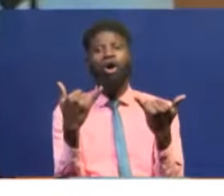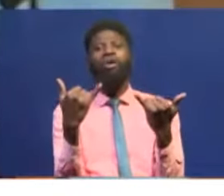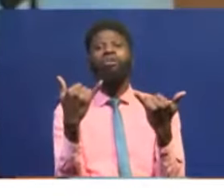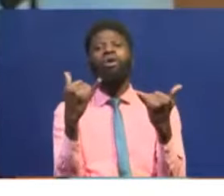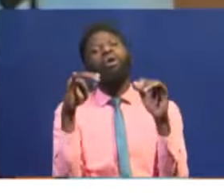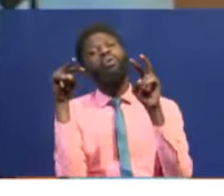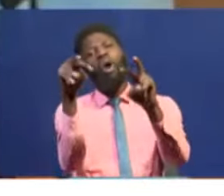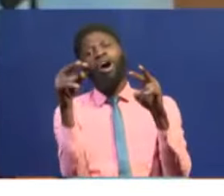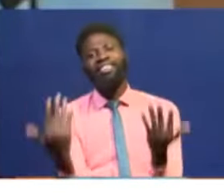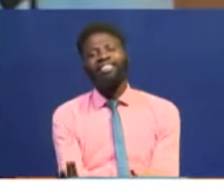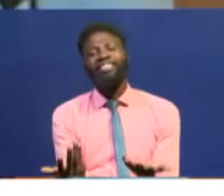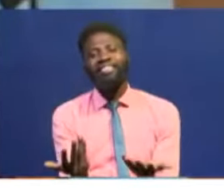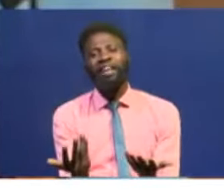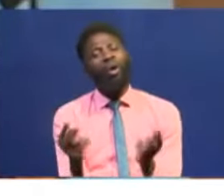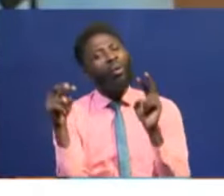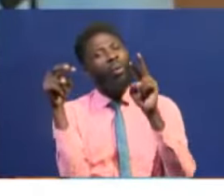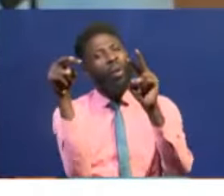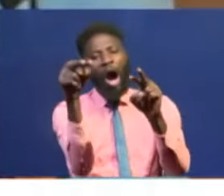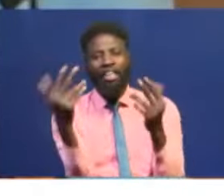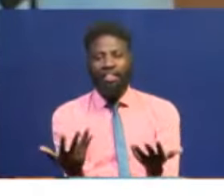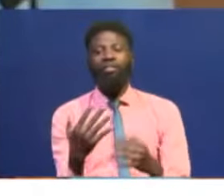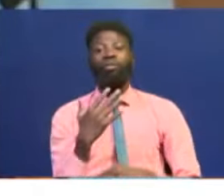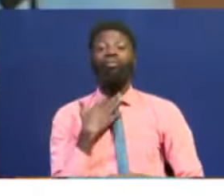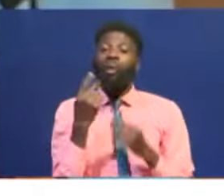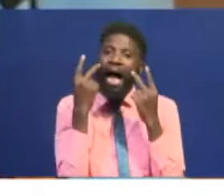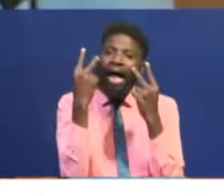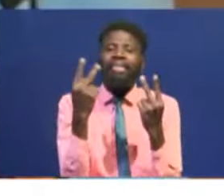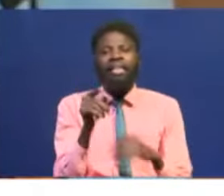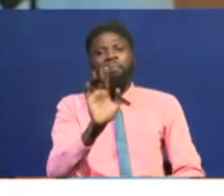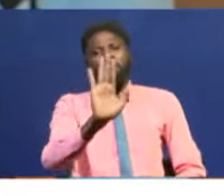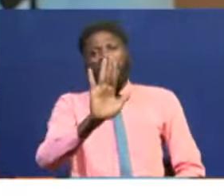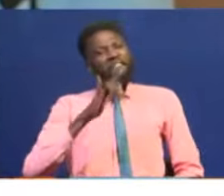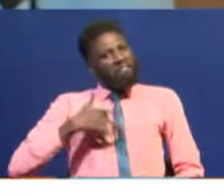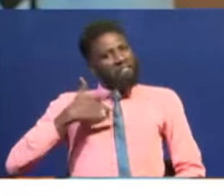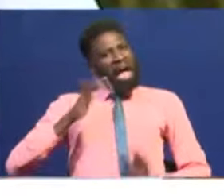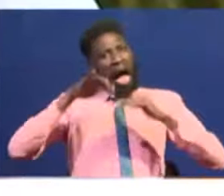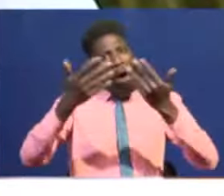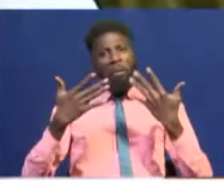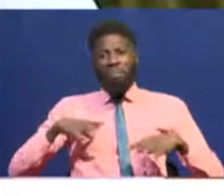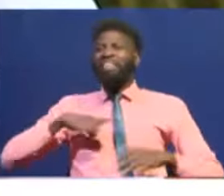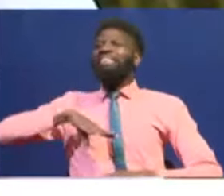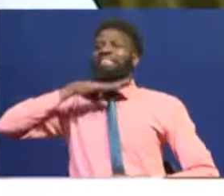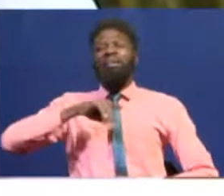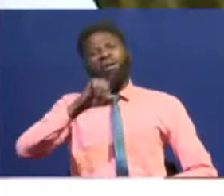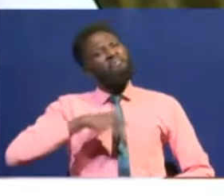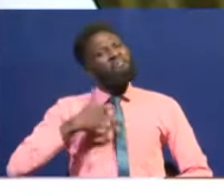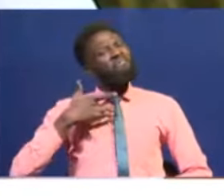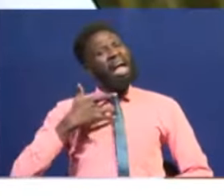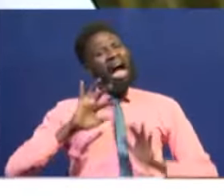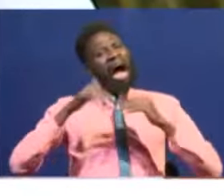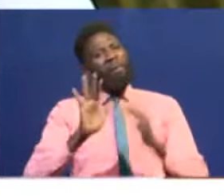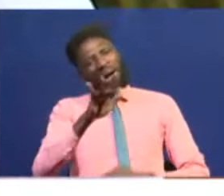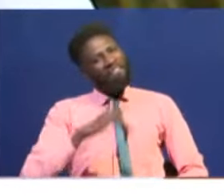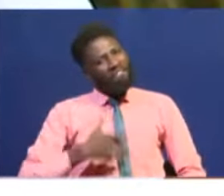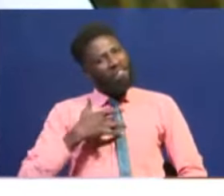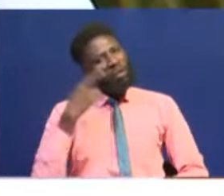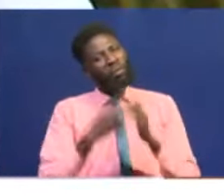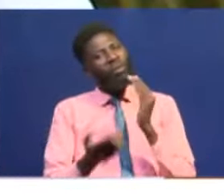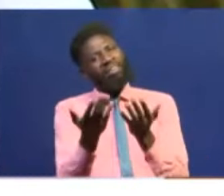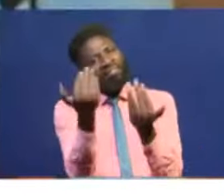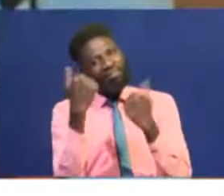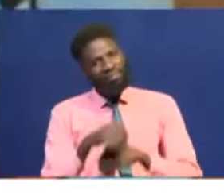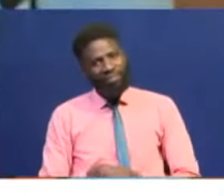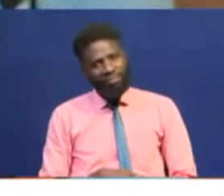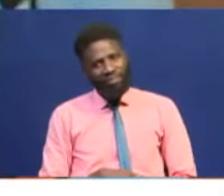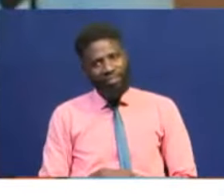and they want to see how you feel about the deaths. Give us your feelings, Your Excellency. Let me